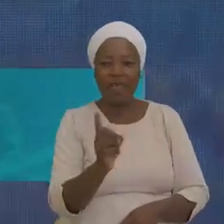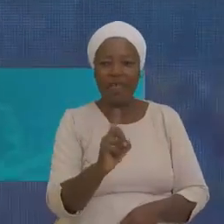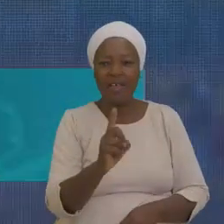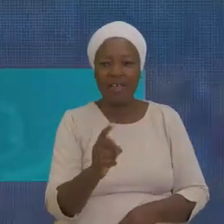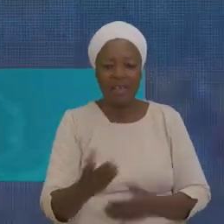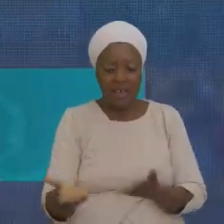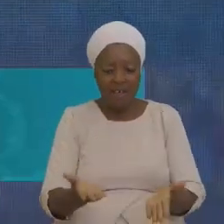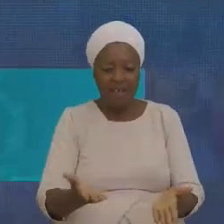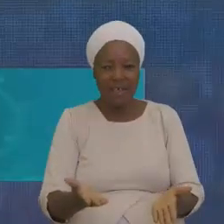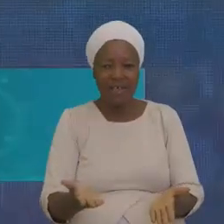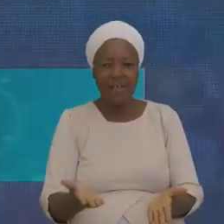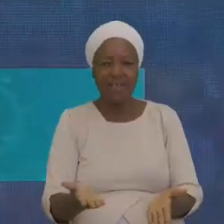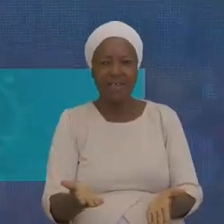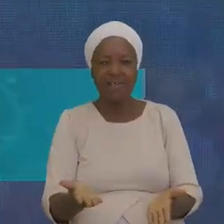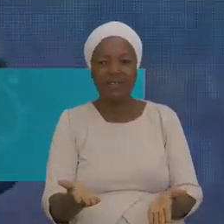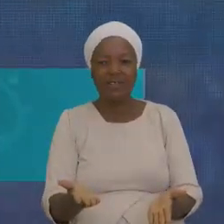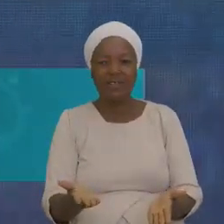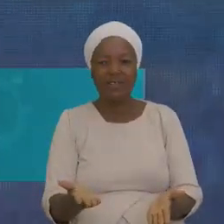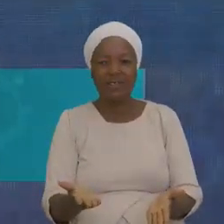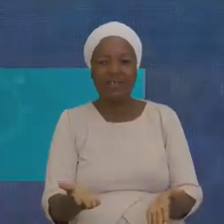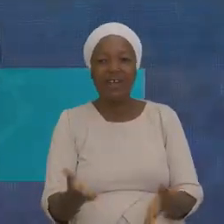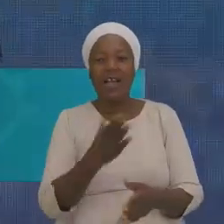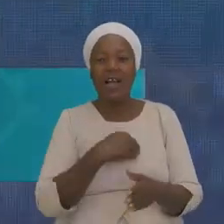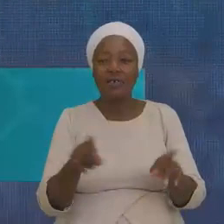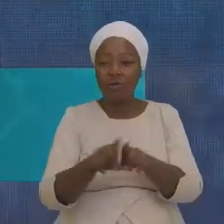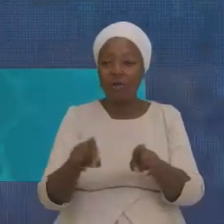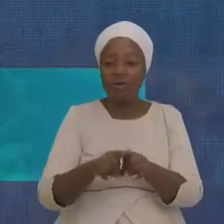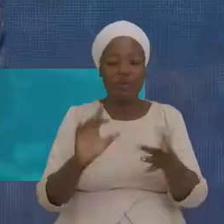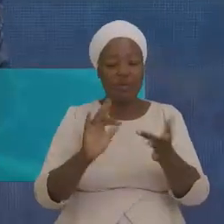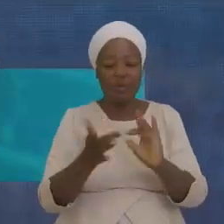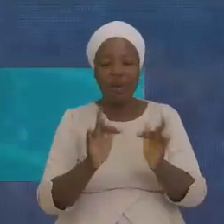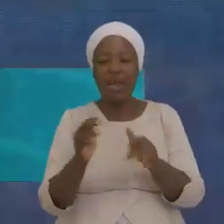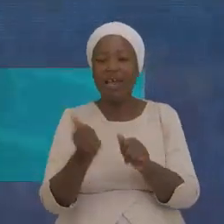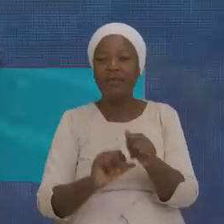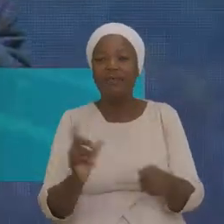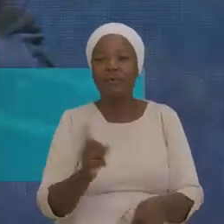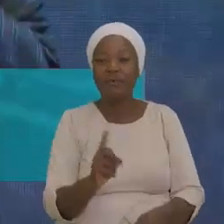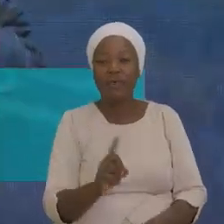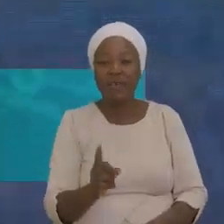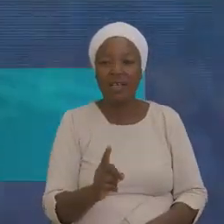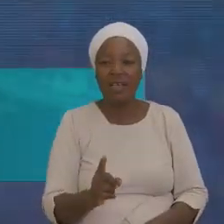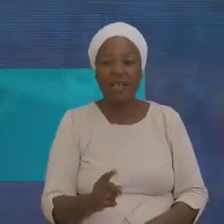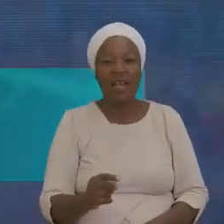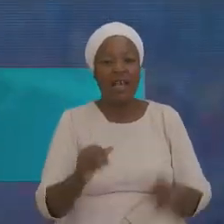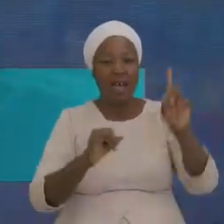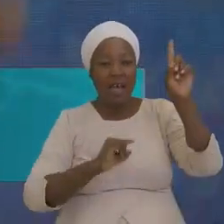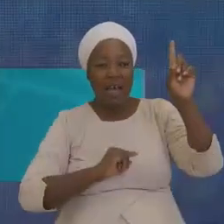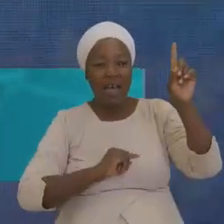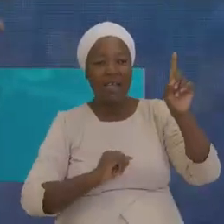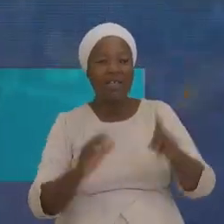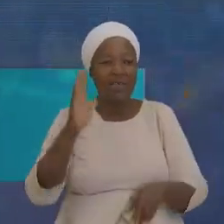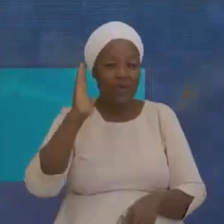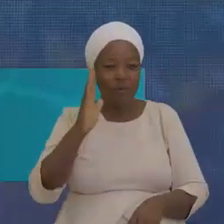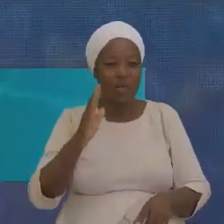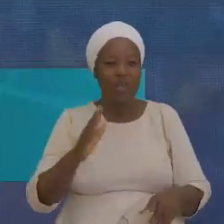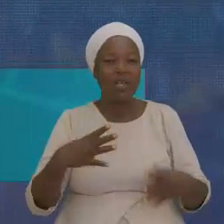the Alpha location. And also online, everywhere. I will